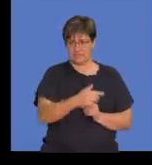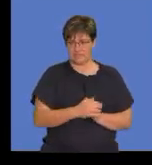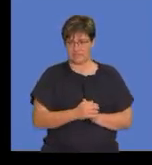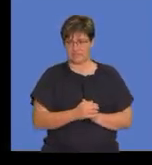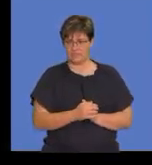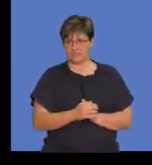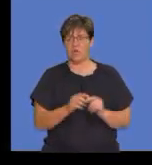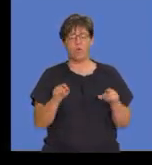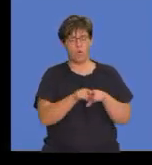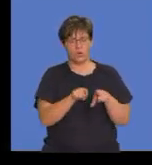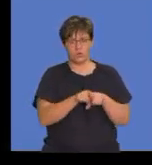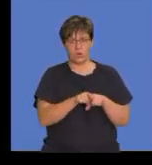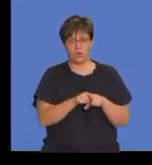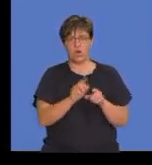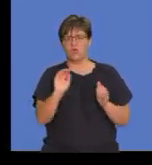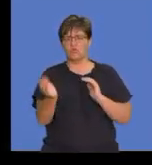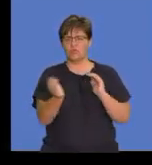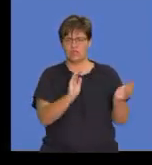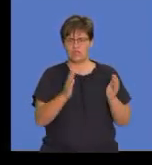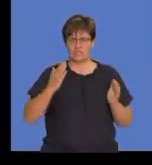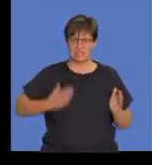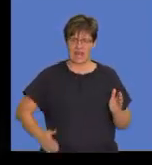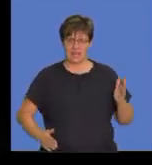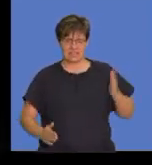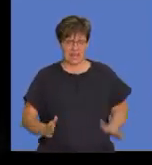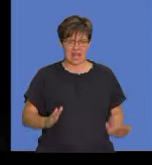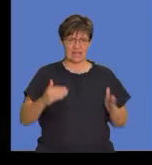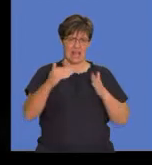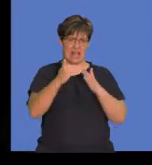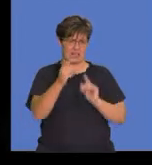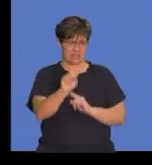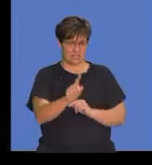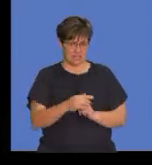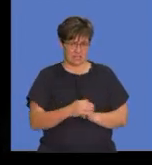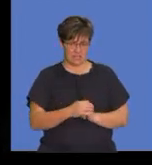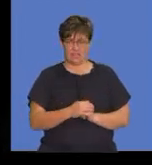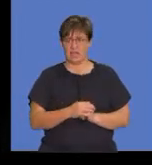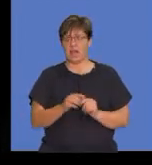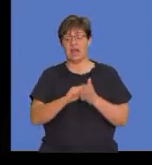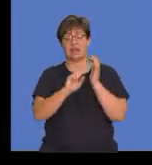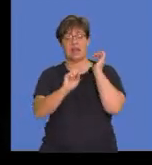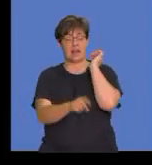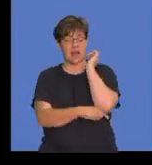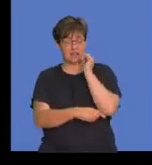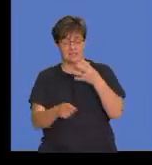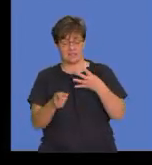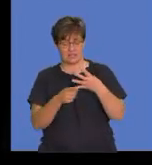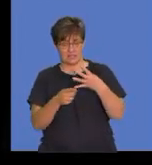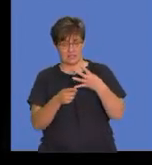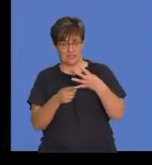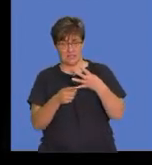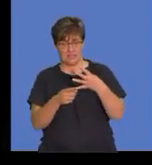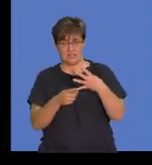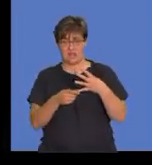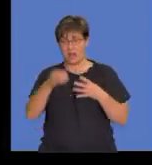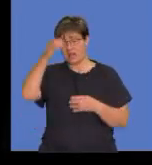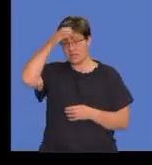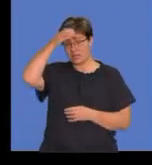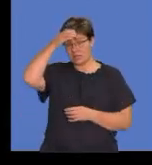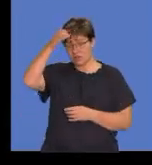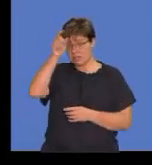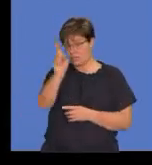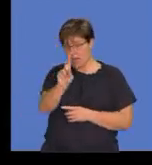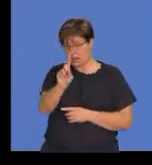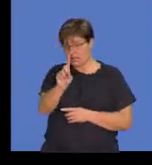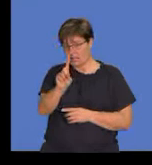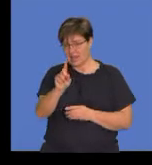also, we look at ratios of sides and angles as well. Then lastly, we're going to talk about the concept of special